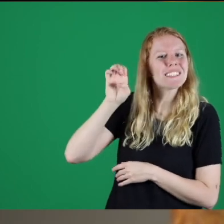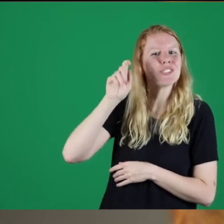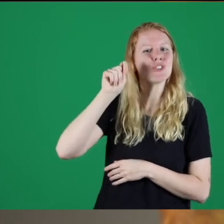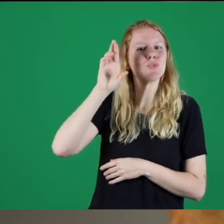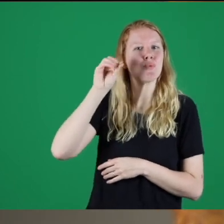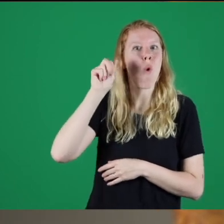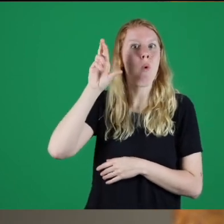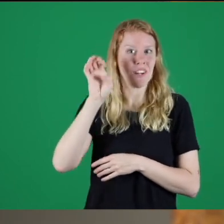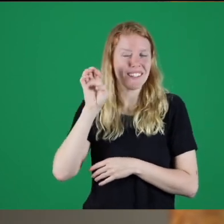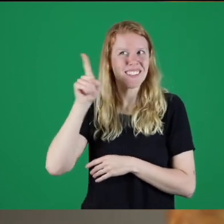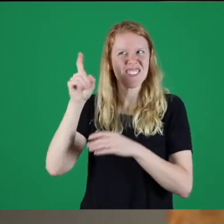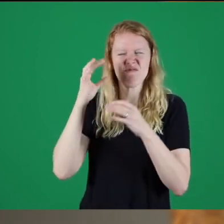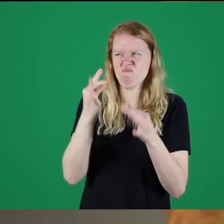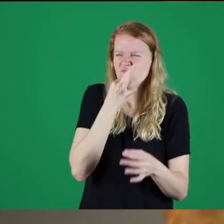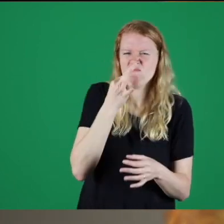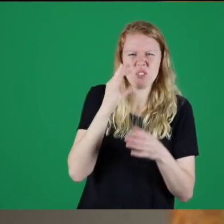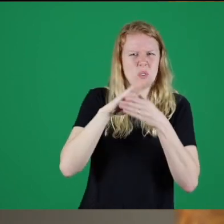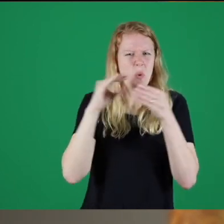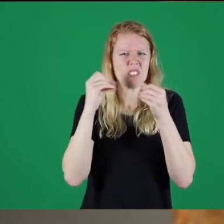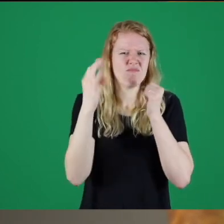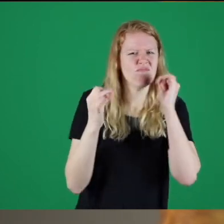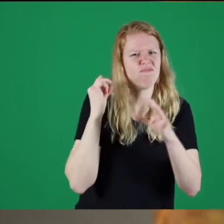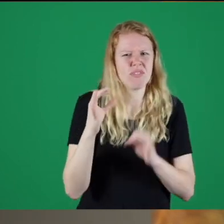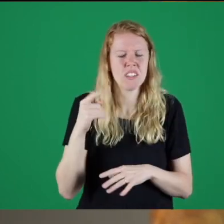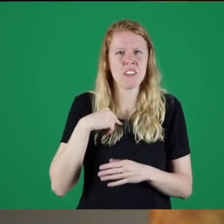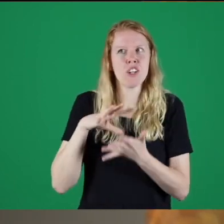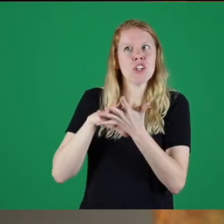Traoré. The lesson I learned, was this.